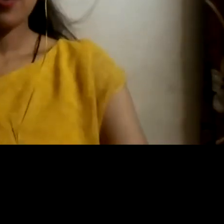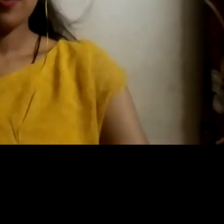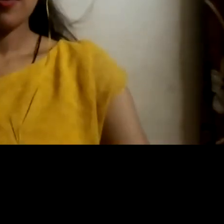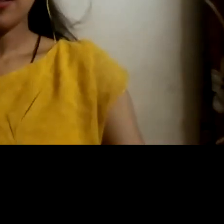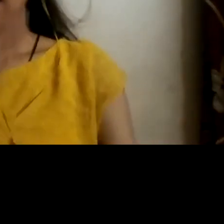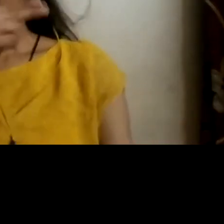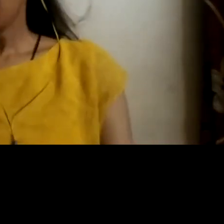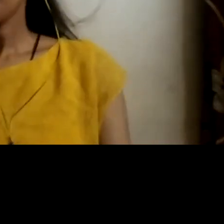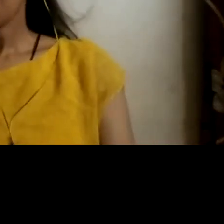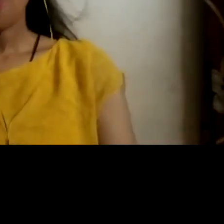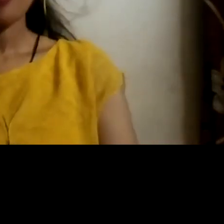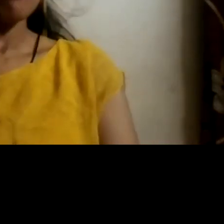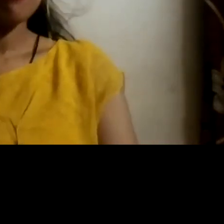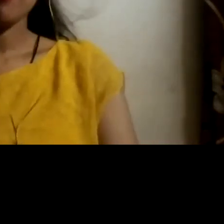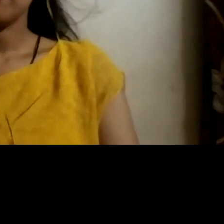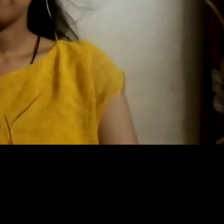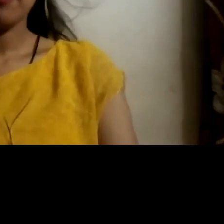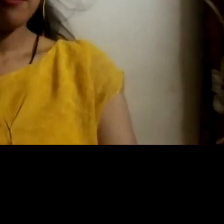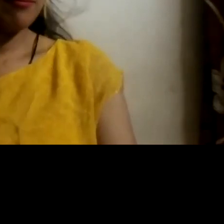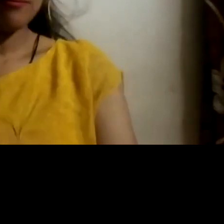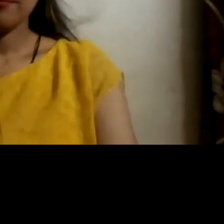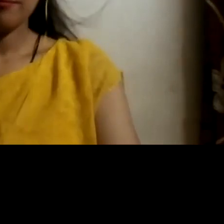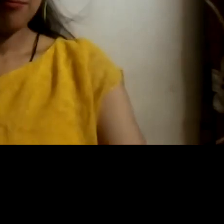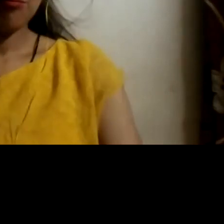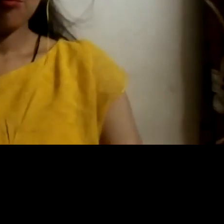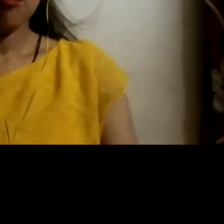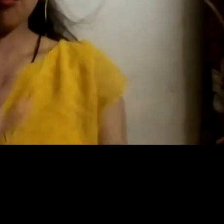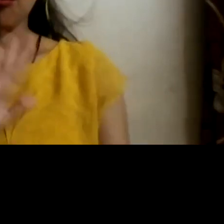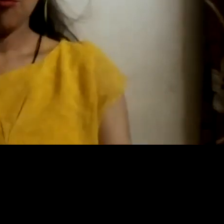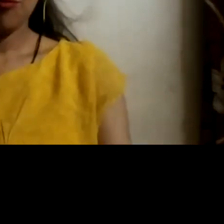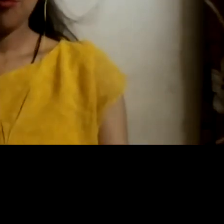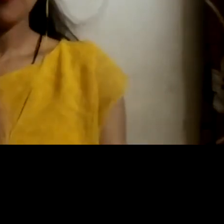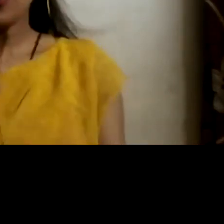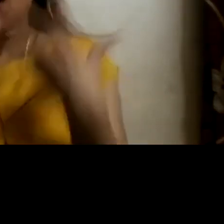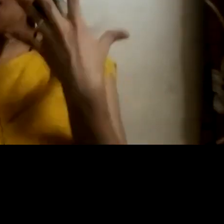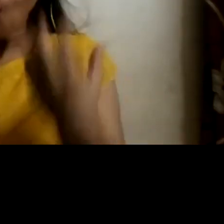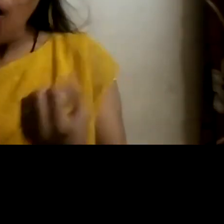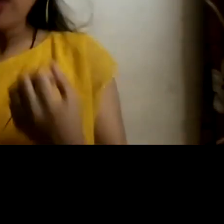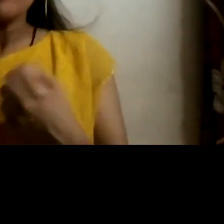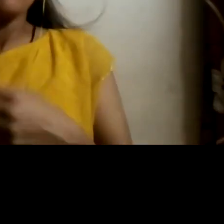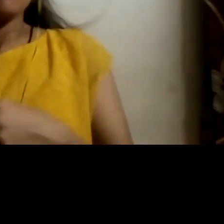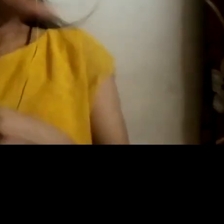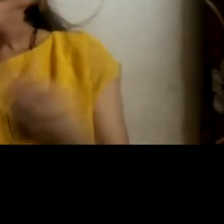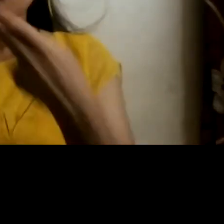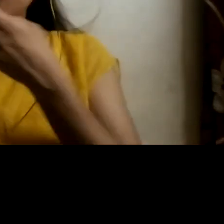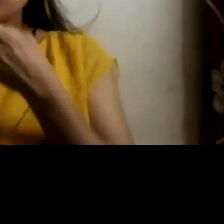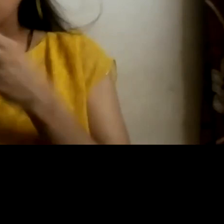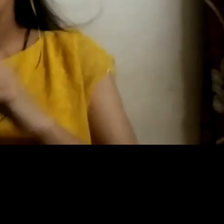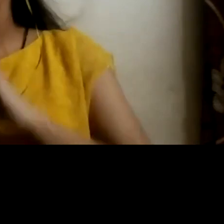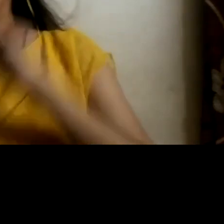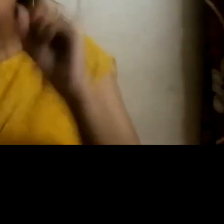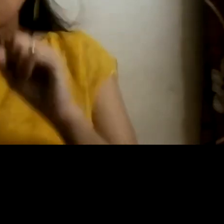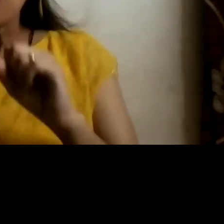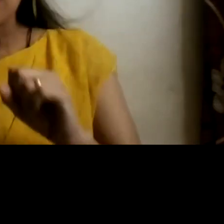lecture. I am wanting to talk to all of you and share some